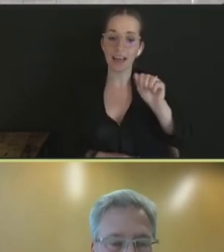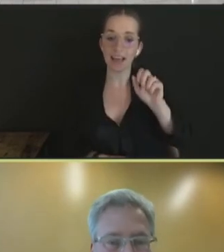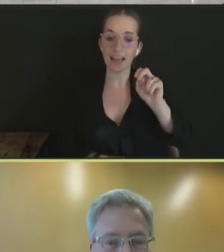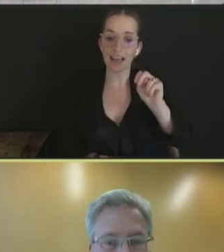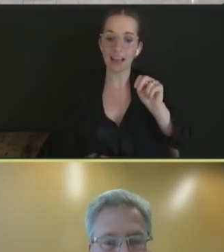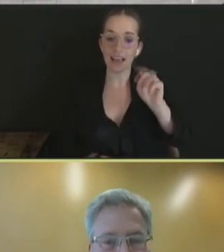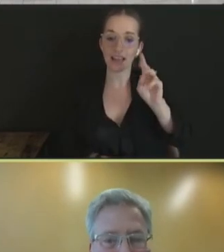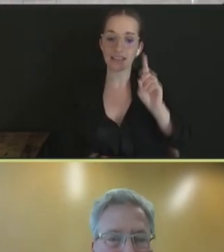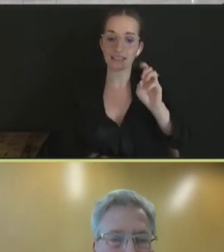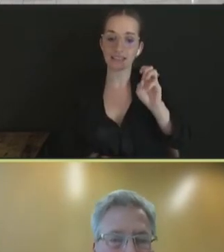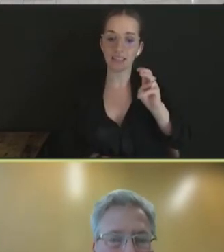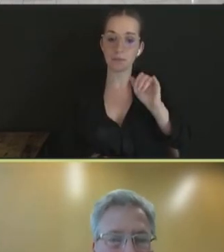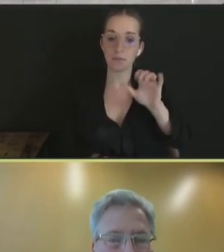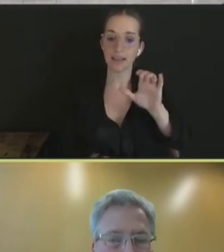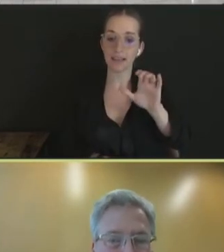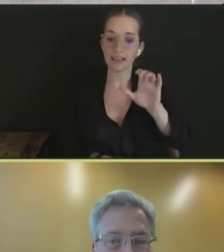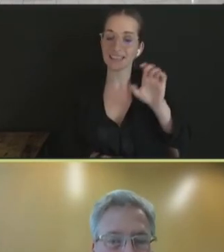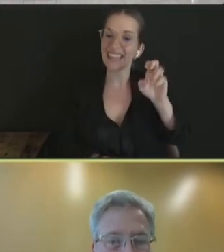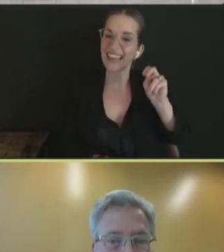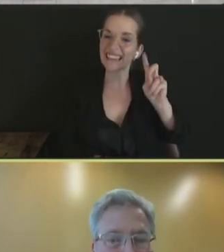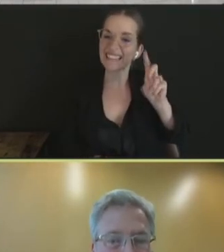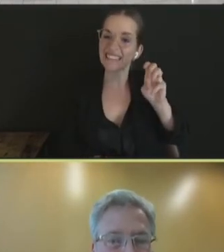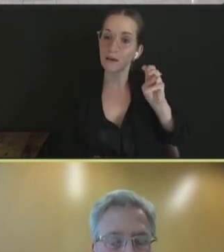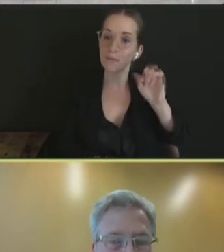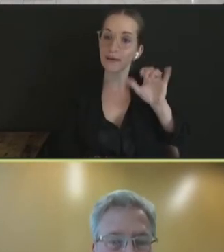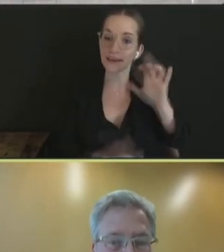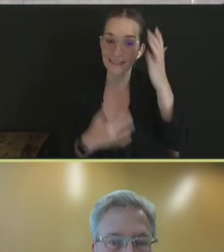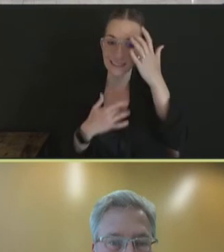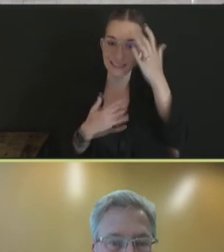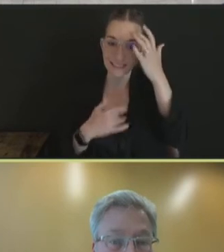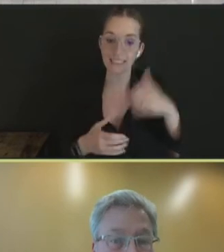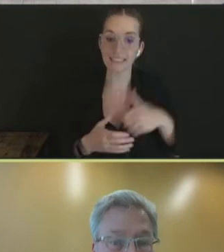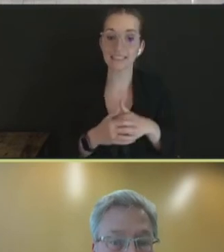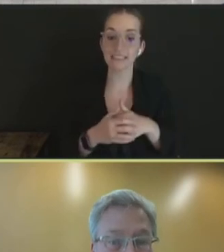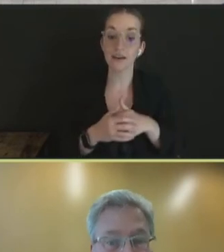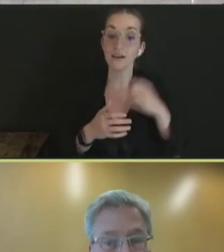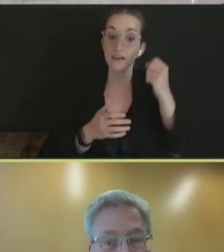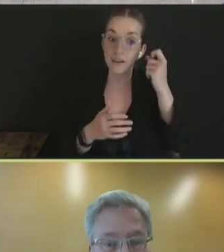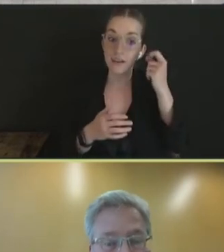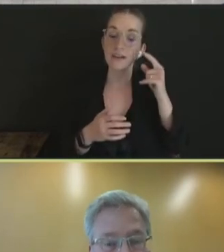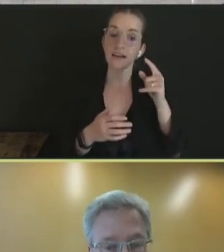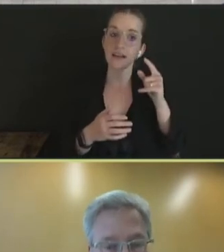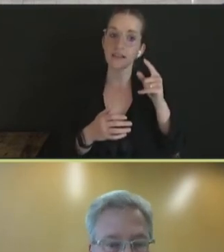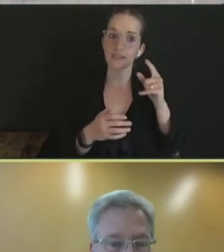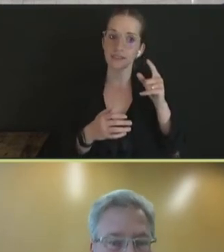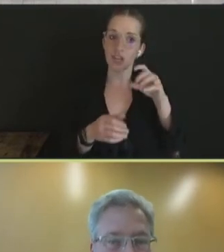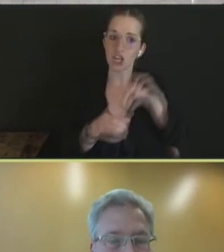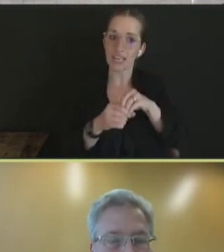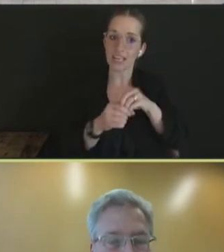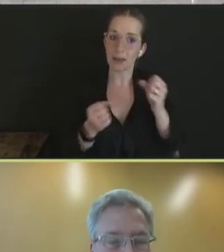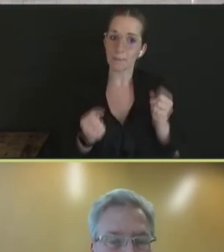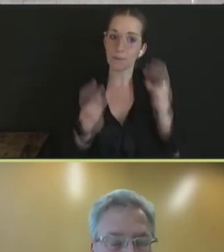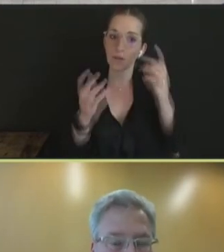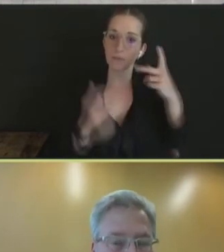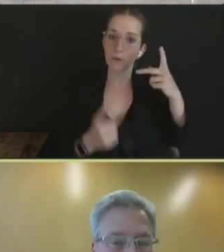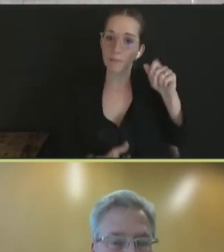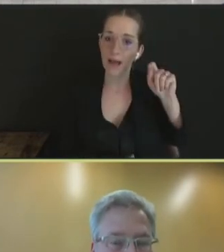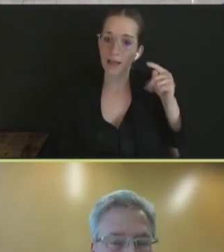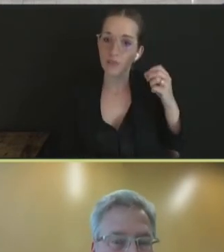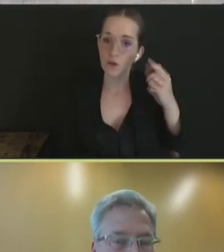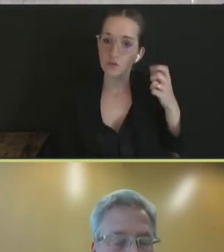not exclusively. In the fact that there are multiple pathogens, multiple